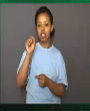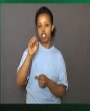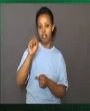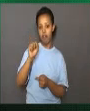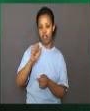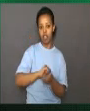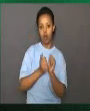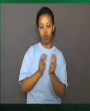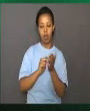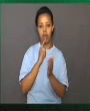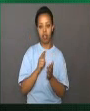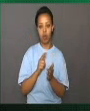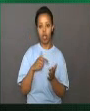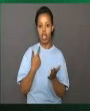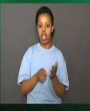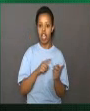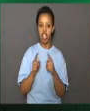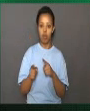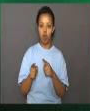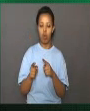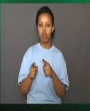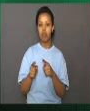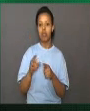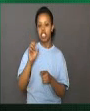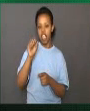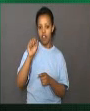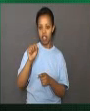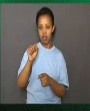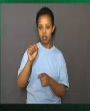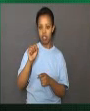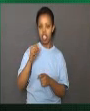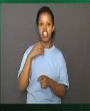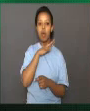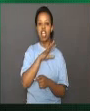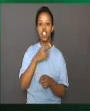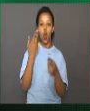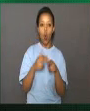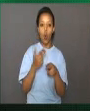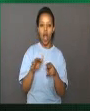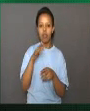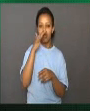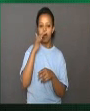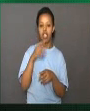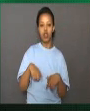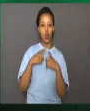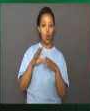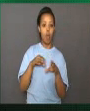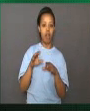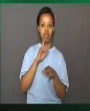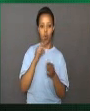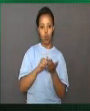gives sulfur the rotten egg smell. Next, photosynthetic